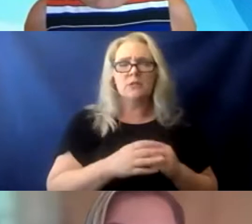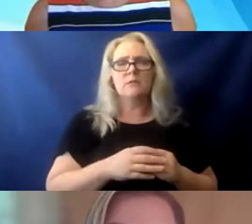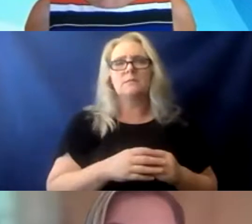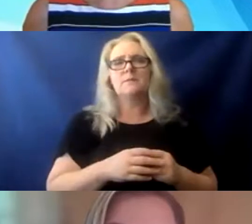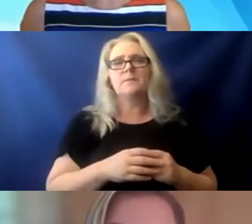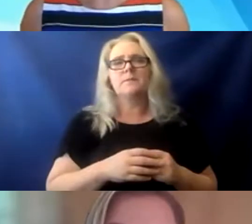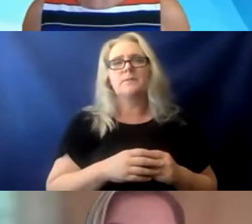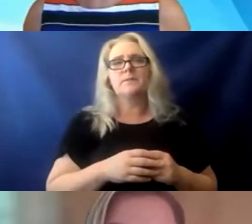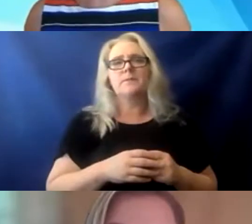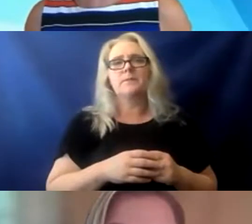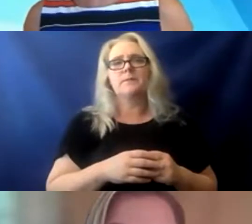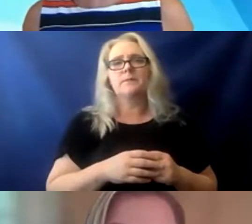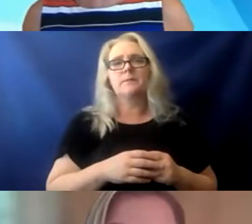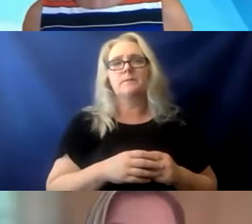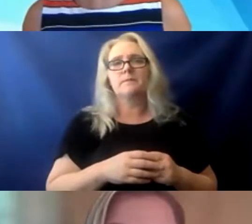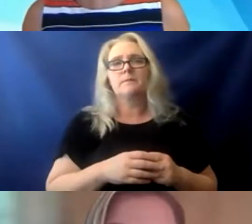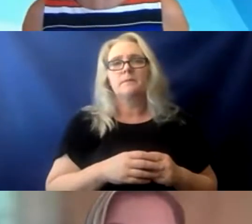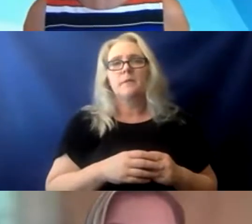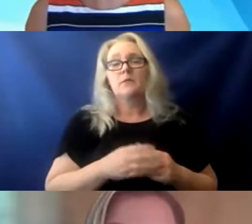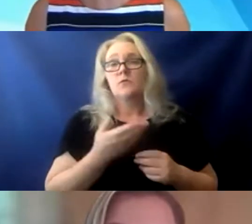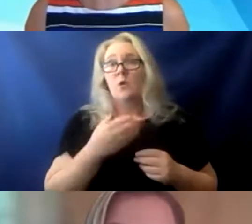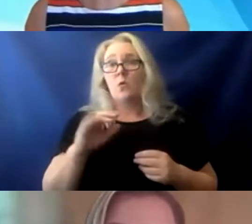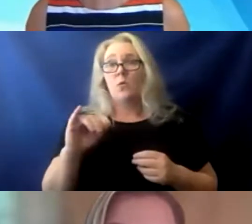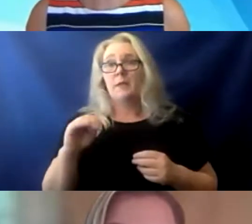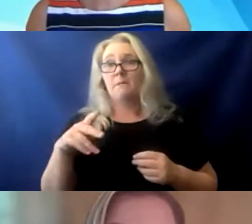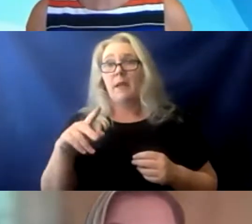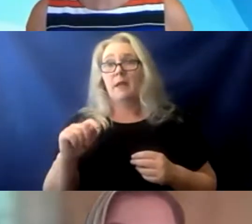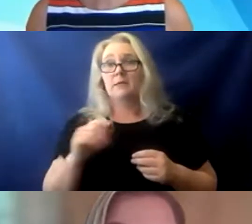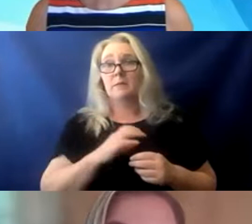anything else from the impact committee while we're waiting to see if the public has anything else to add?